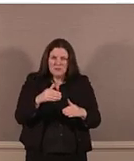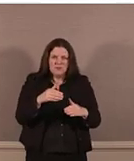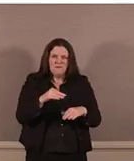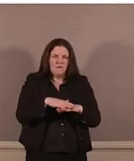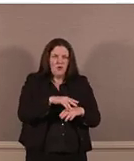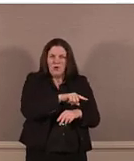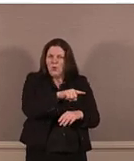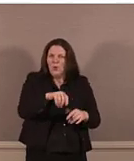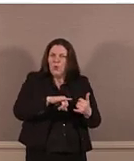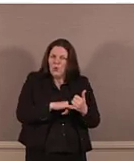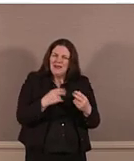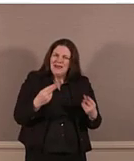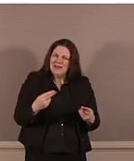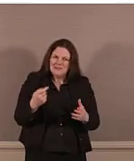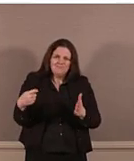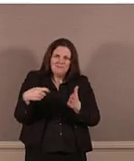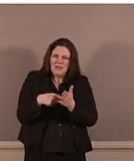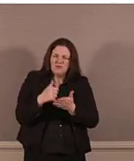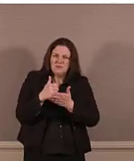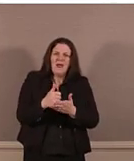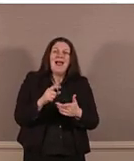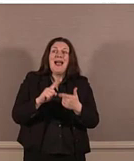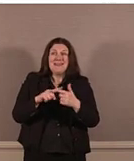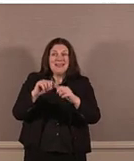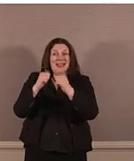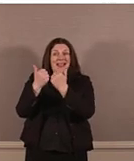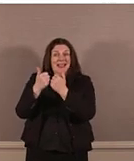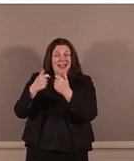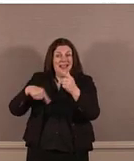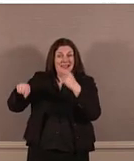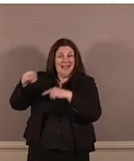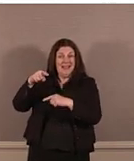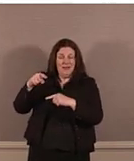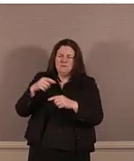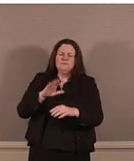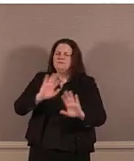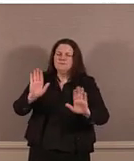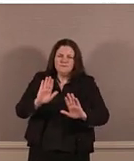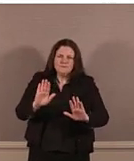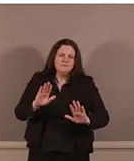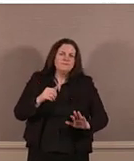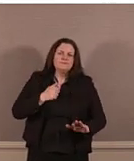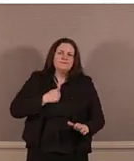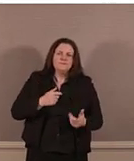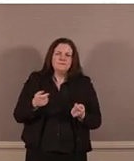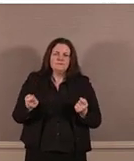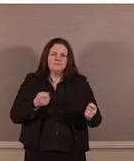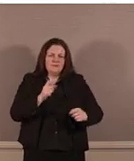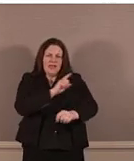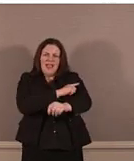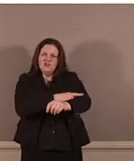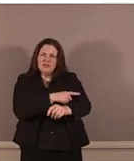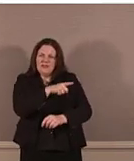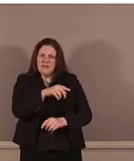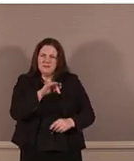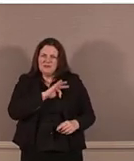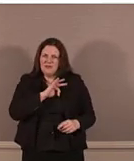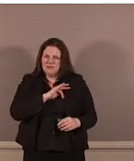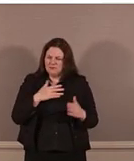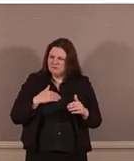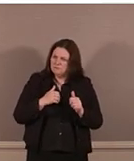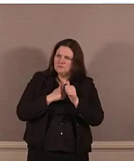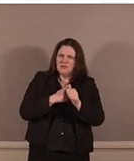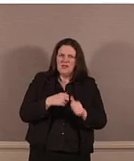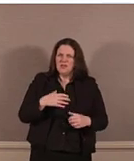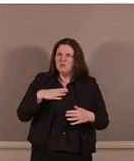those that really need the supports, and also to give agency to the learner? If you speak to any learner, they don't want to be different. They don't want to be